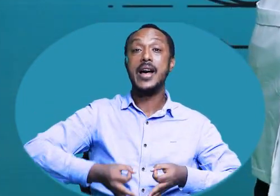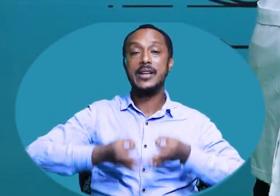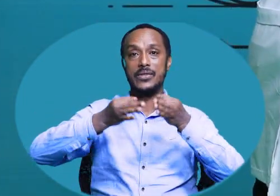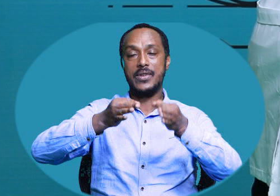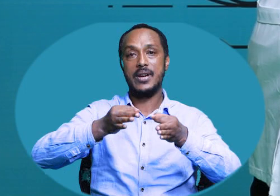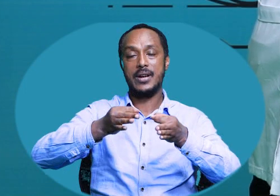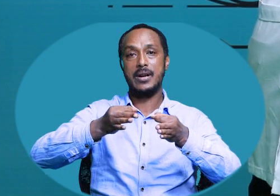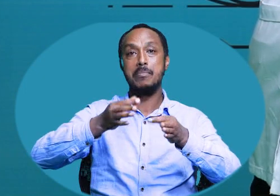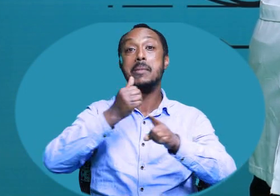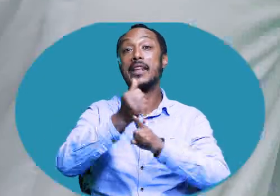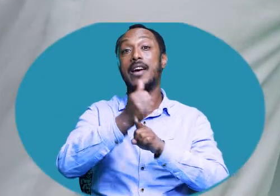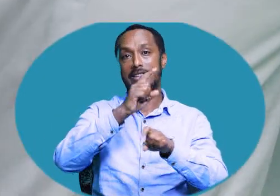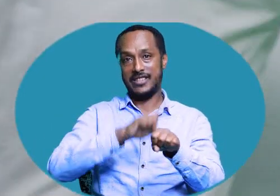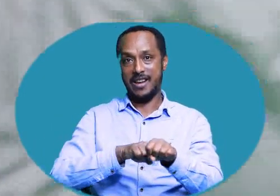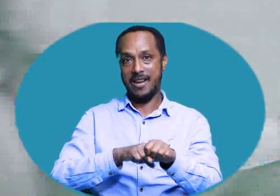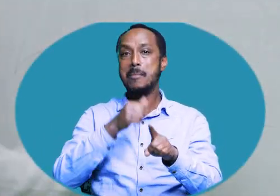metal